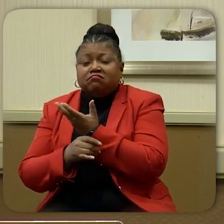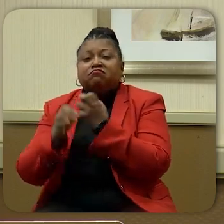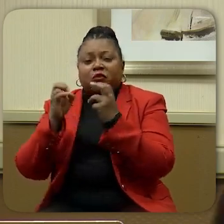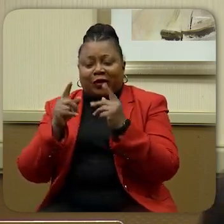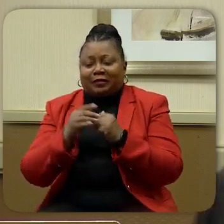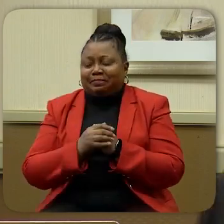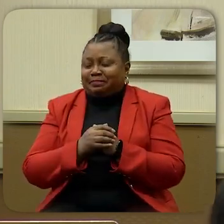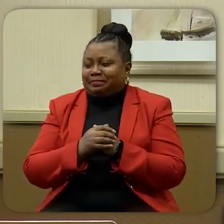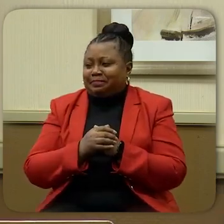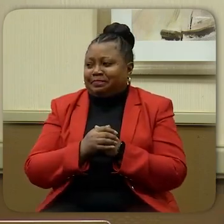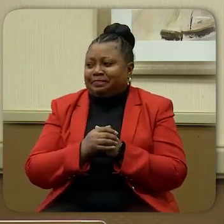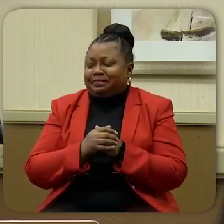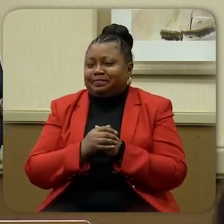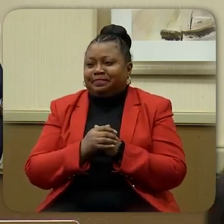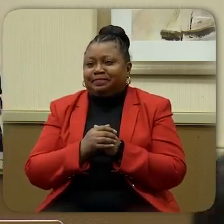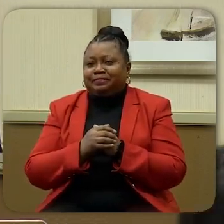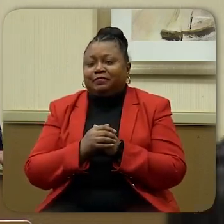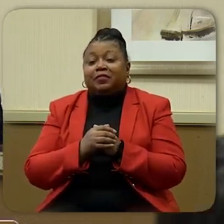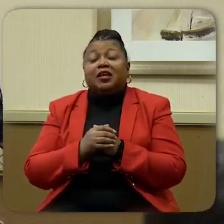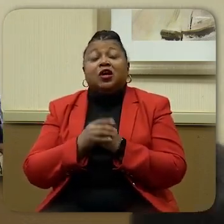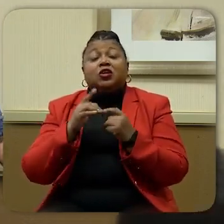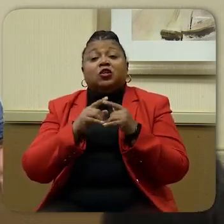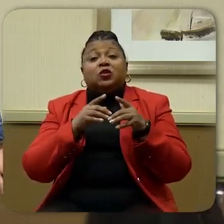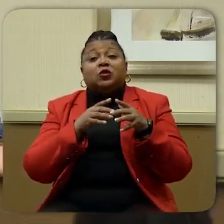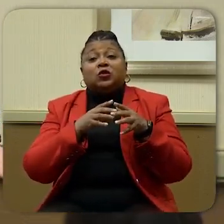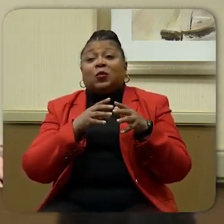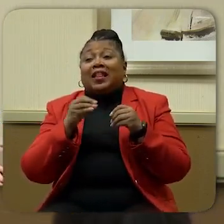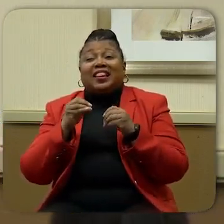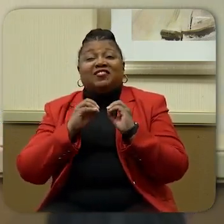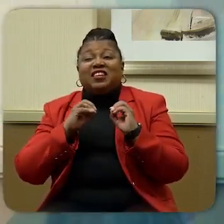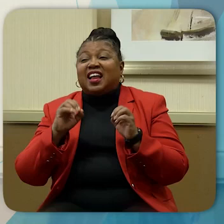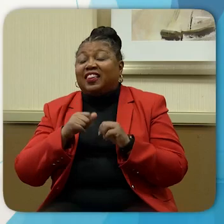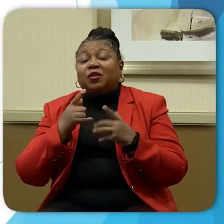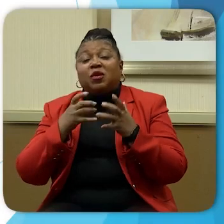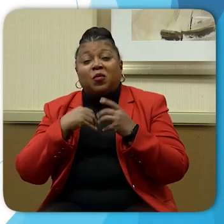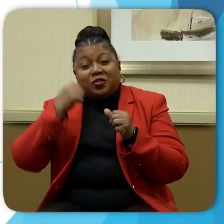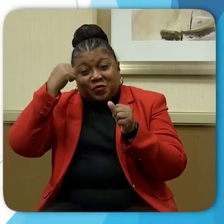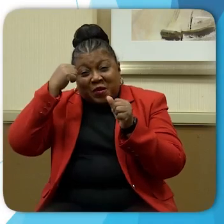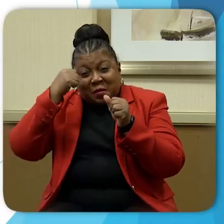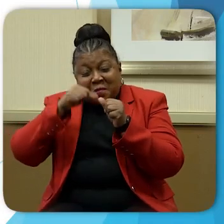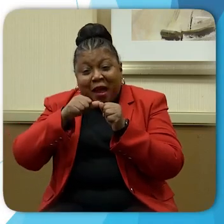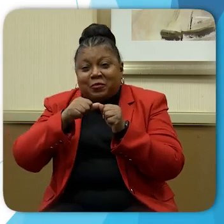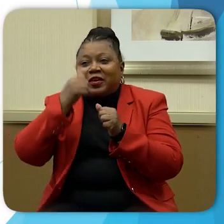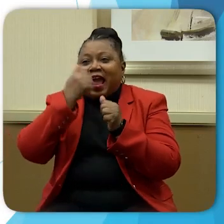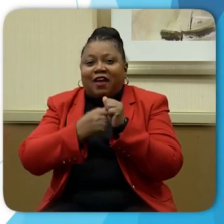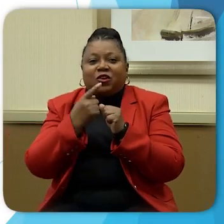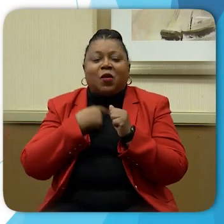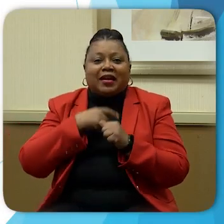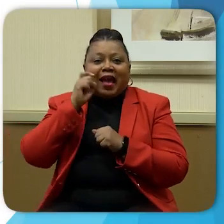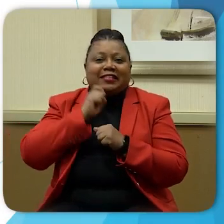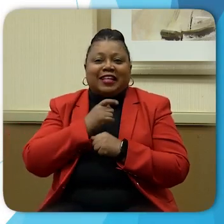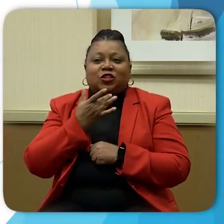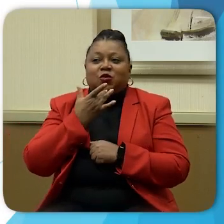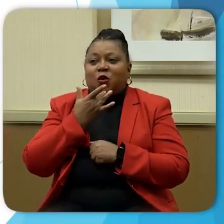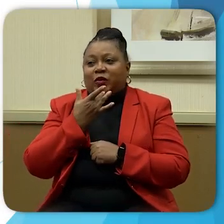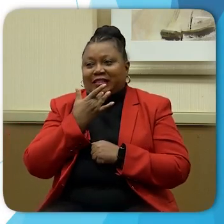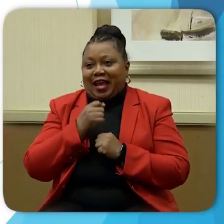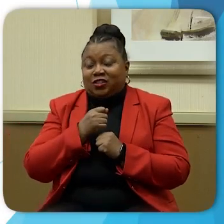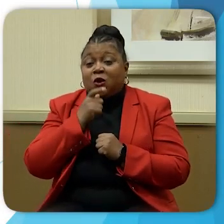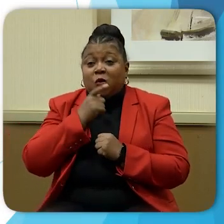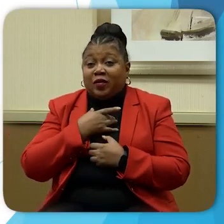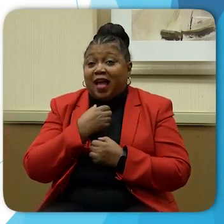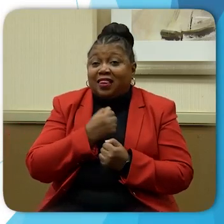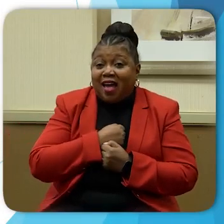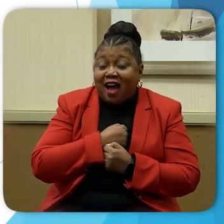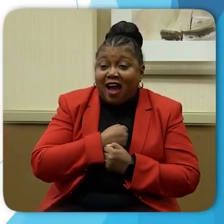Okay. All right, so if we leave with nothing else, we want to remember that everyone has a sexual orientation, who